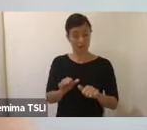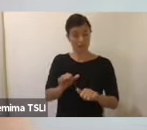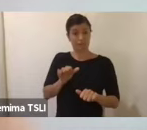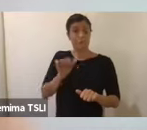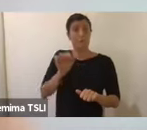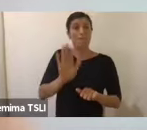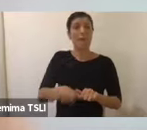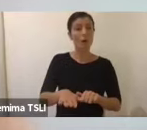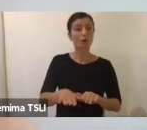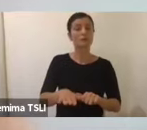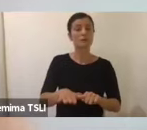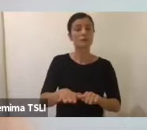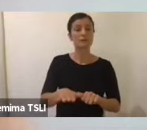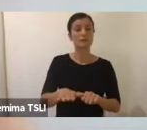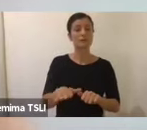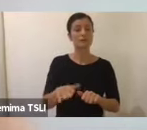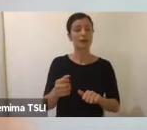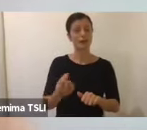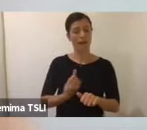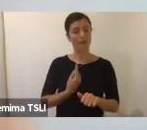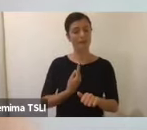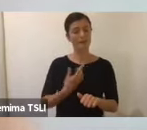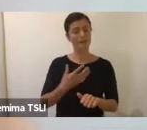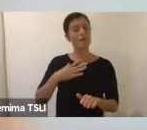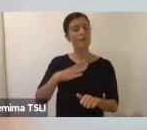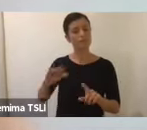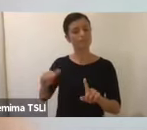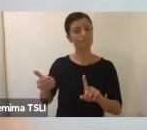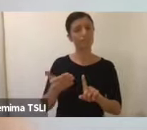becoming freer of something I don't want to carry around in the world